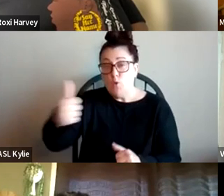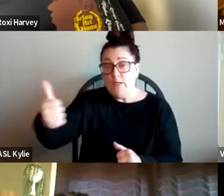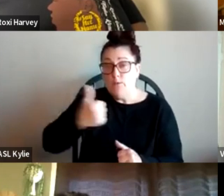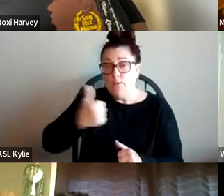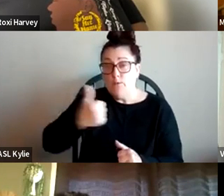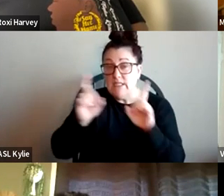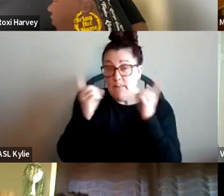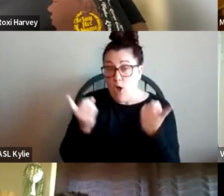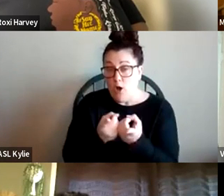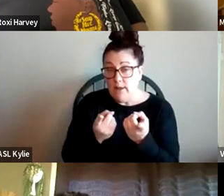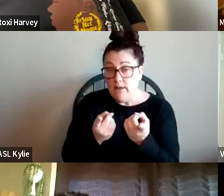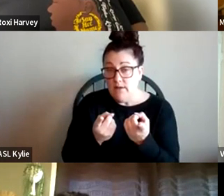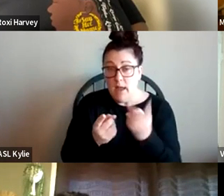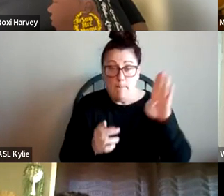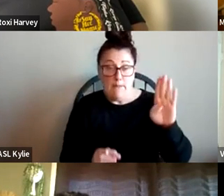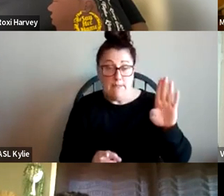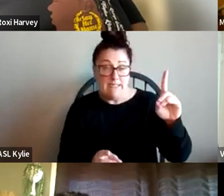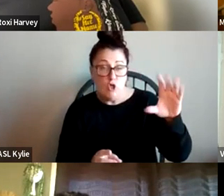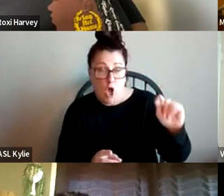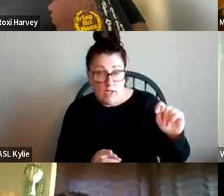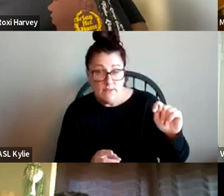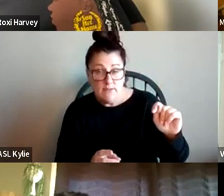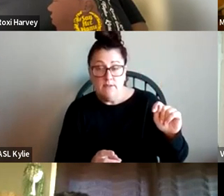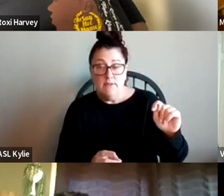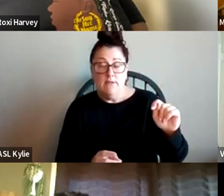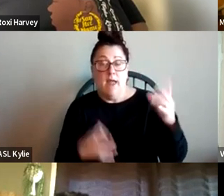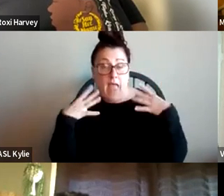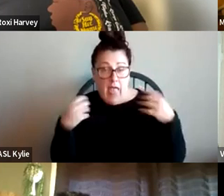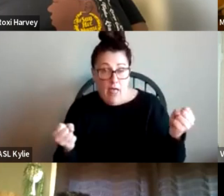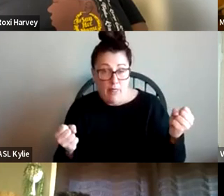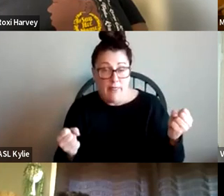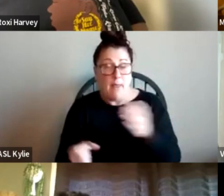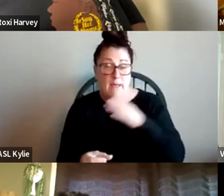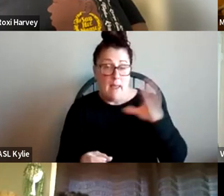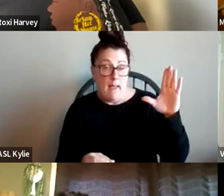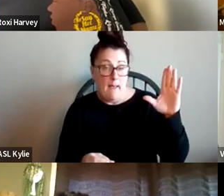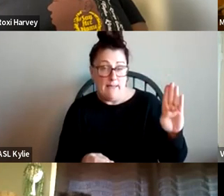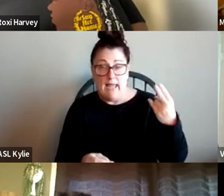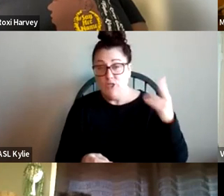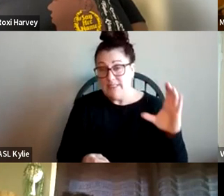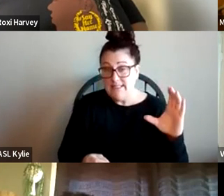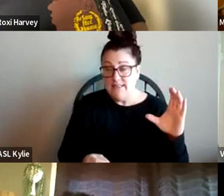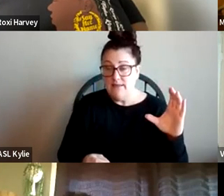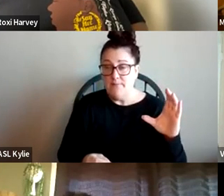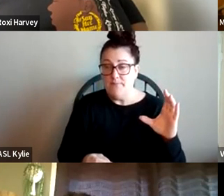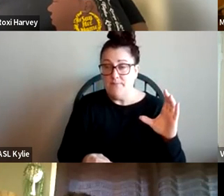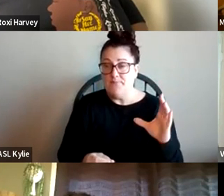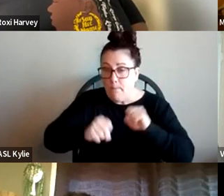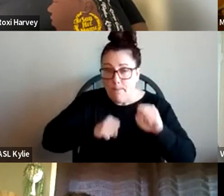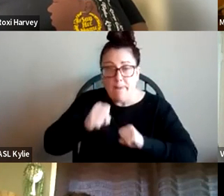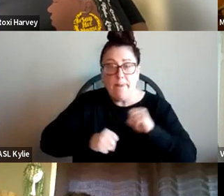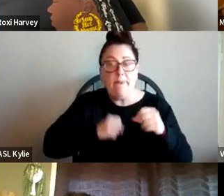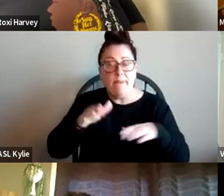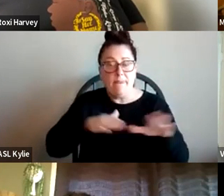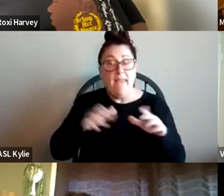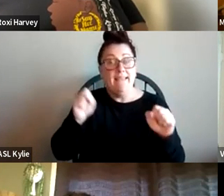Department, with the Boston Public Health Commission, to make sure that we are advancing and talking about having our students walking and biking. Yes, students